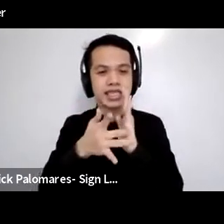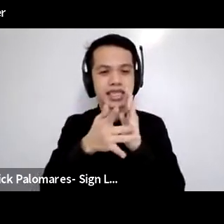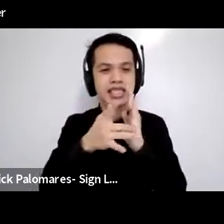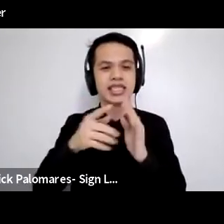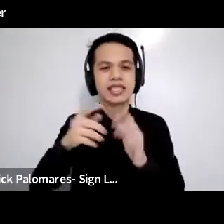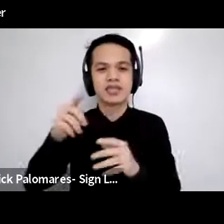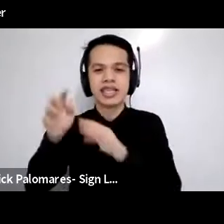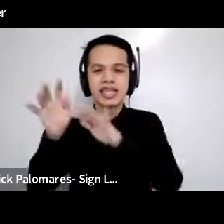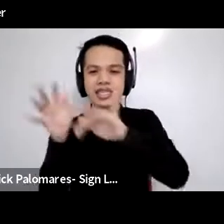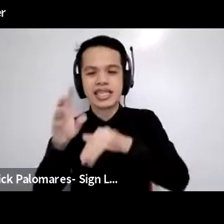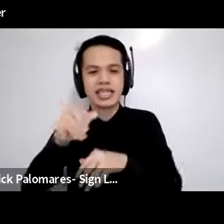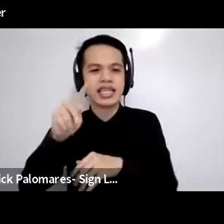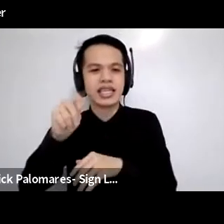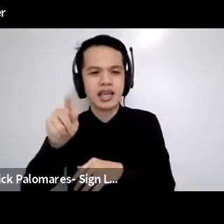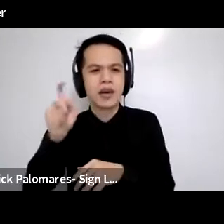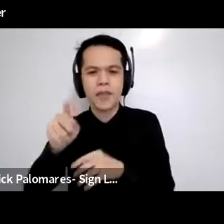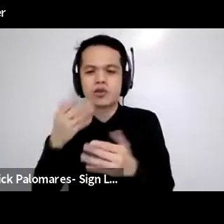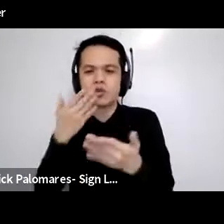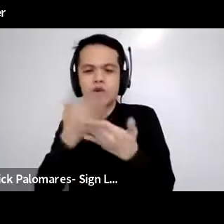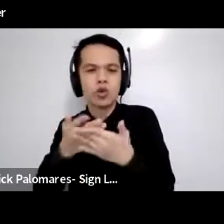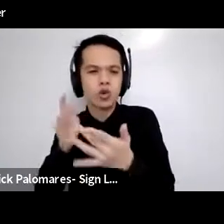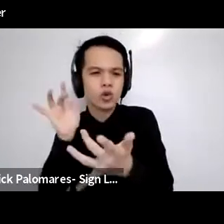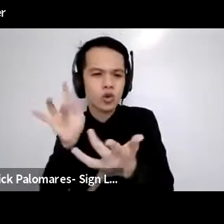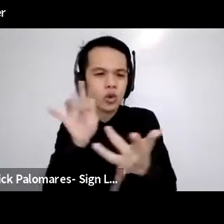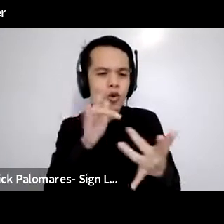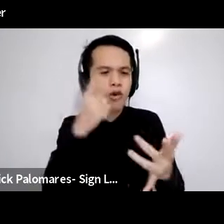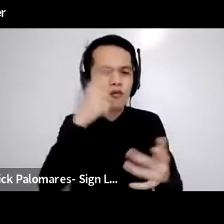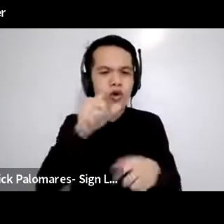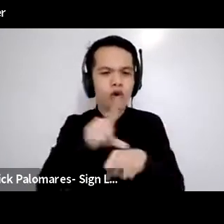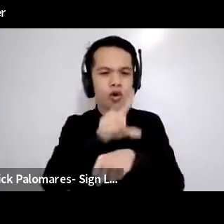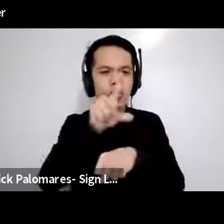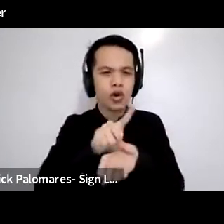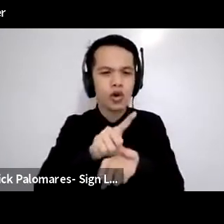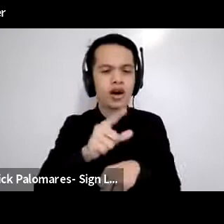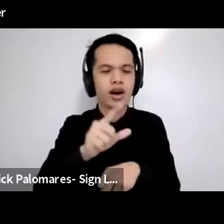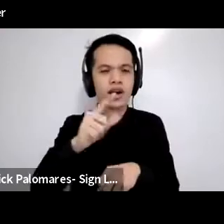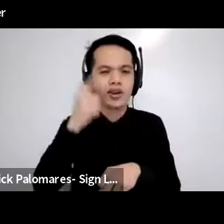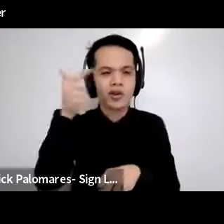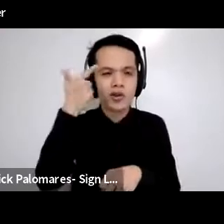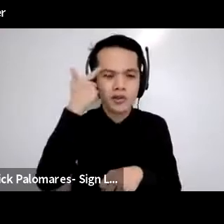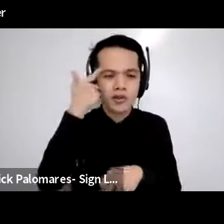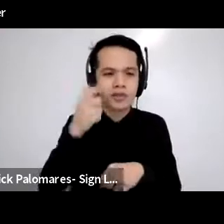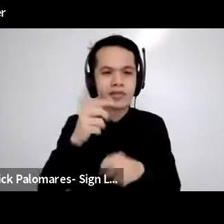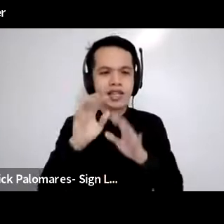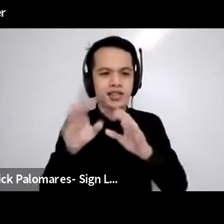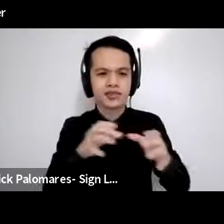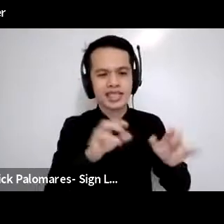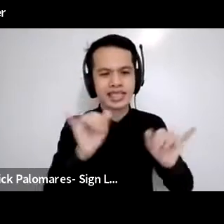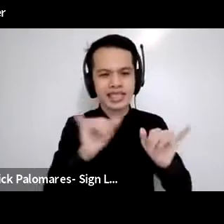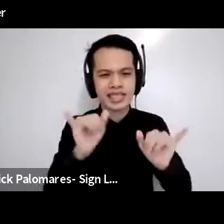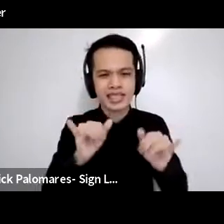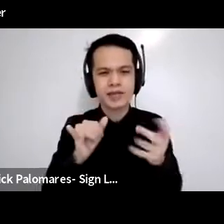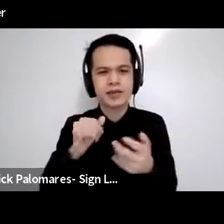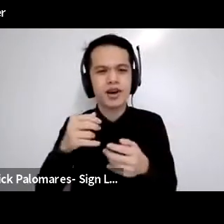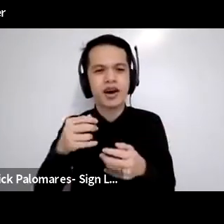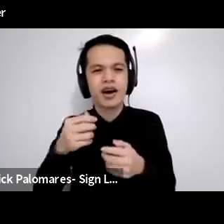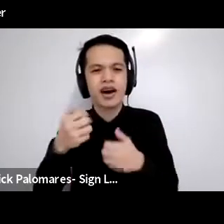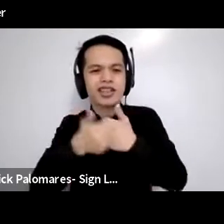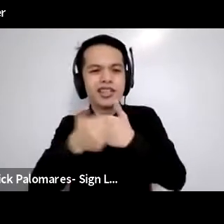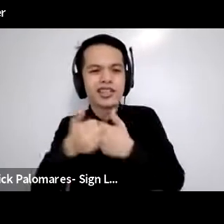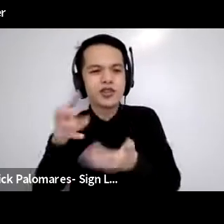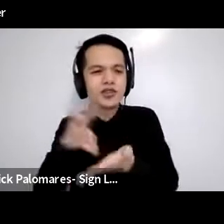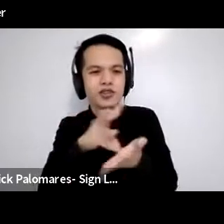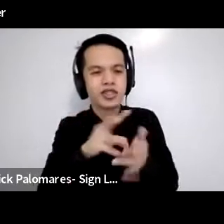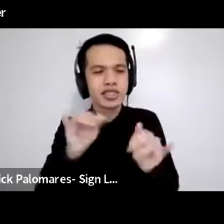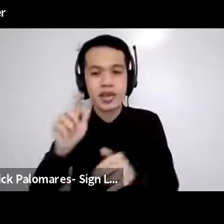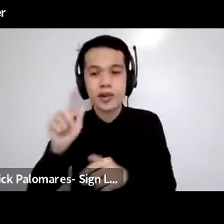data, better connectivity for local government units, especially in hazard-prone communities, and local governments